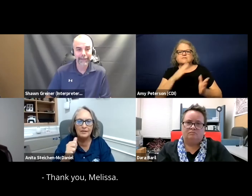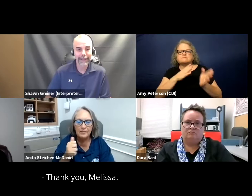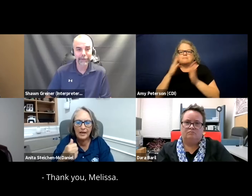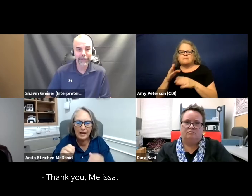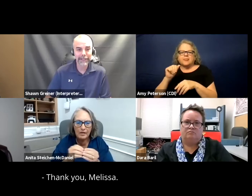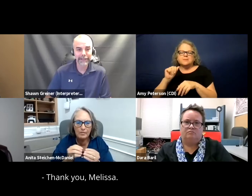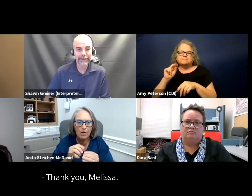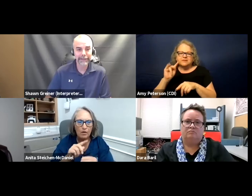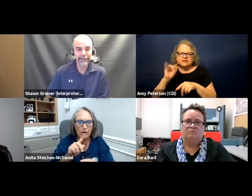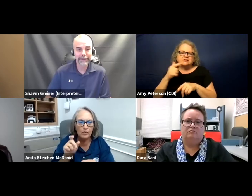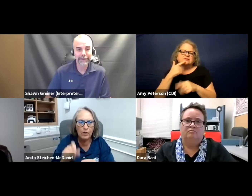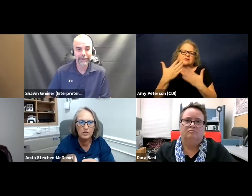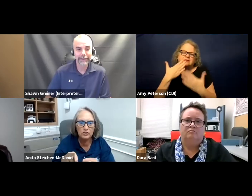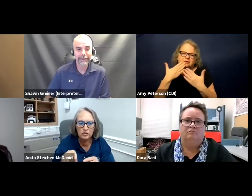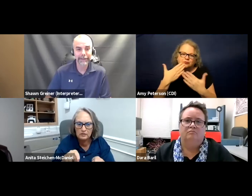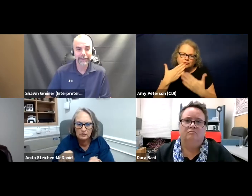Thank you, Melissa.